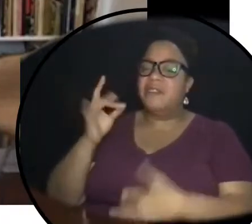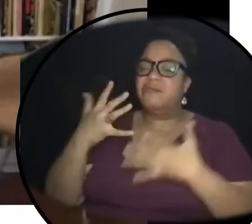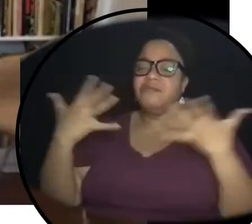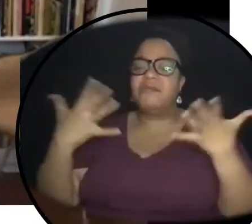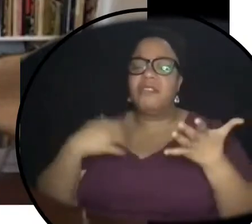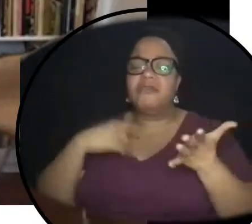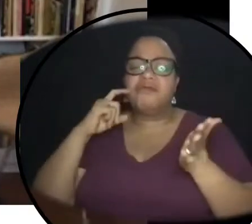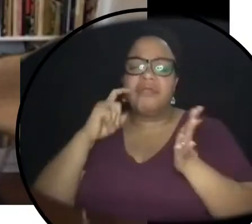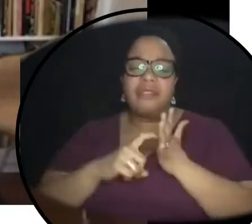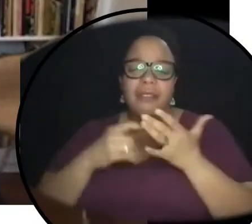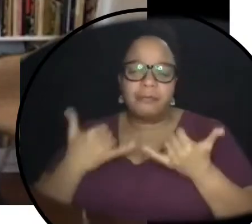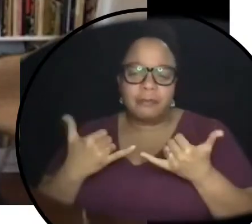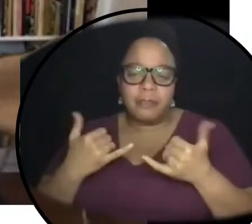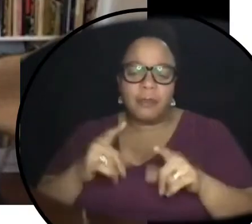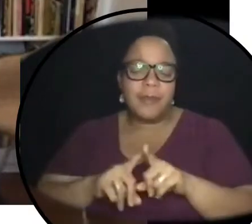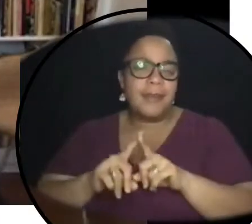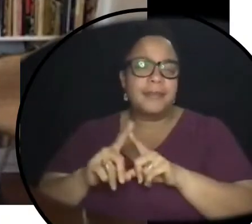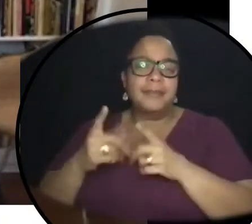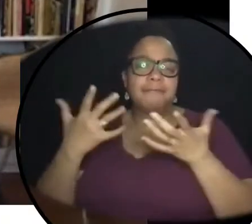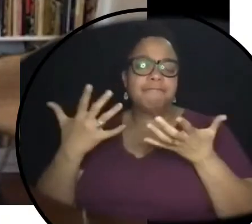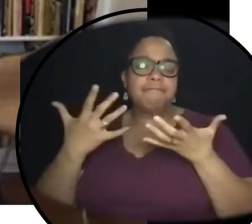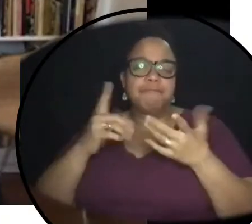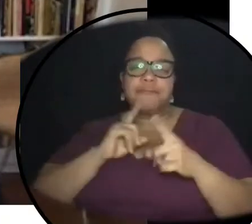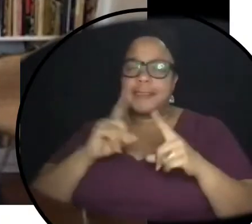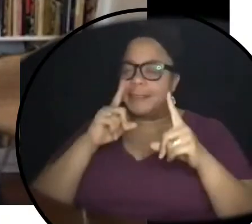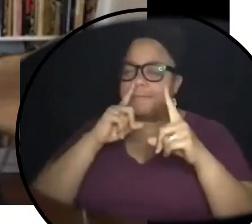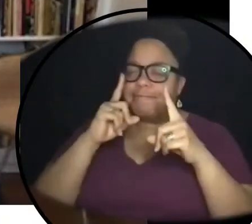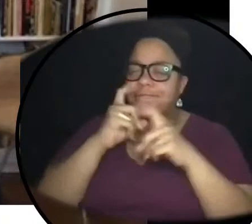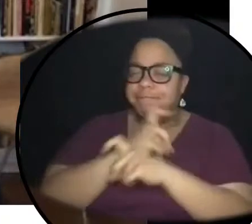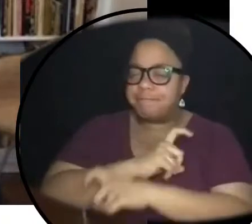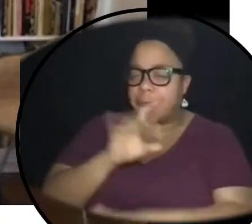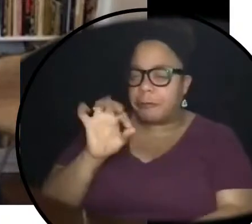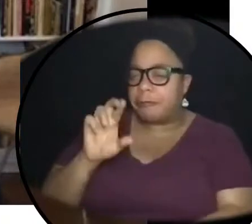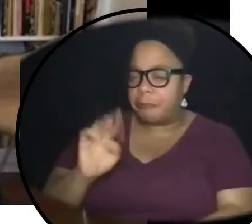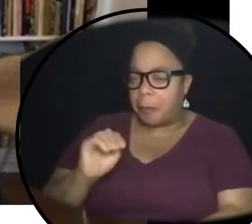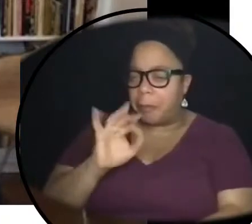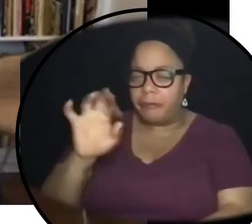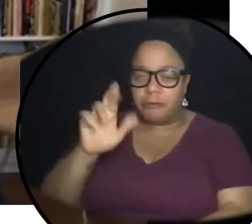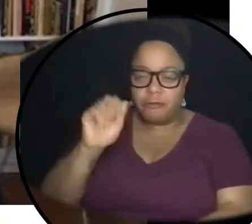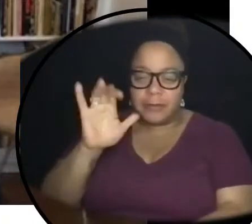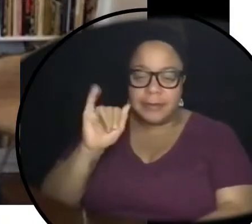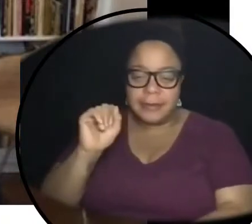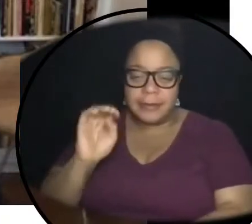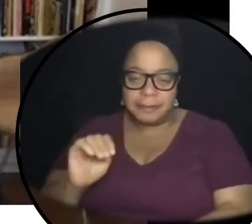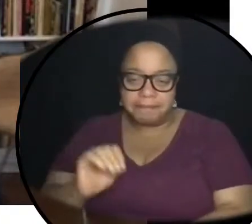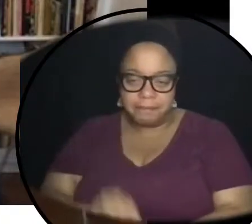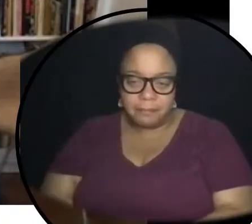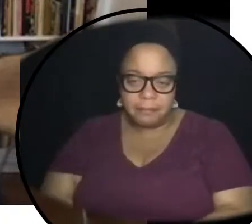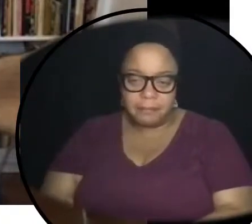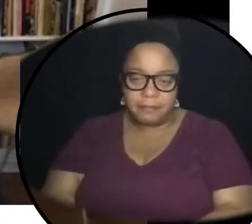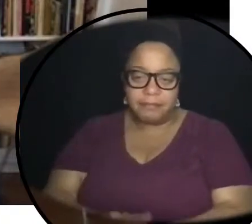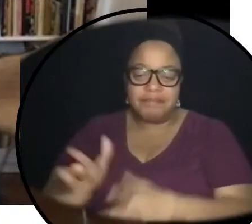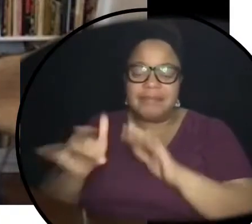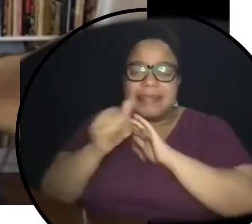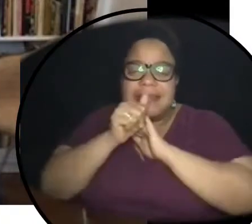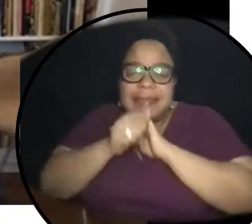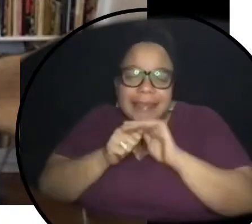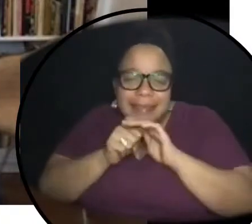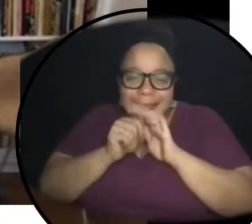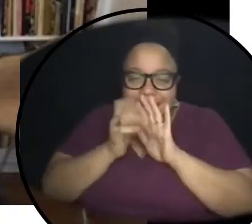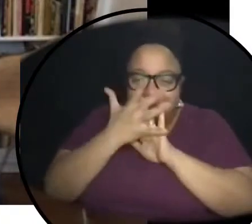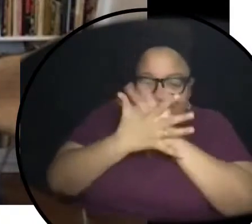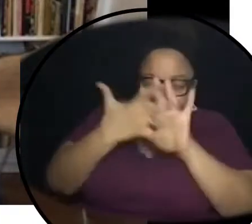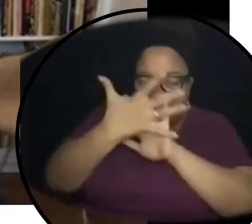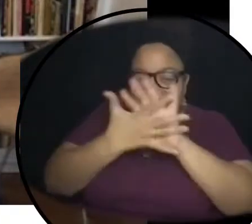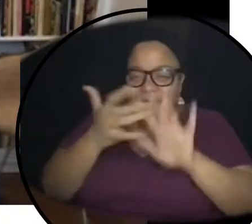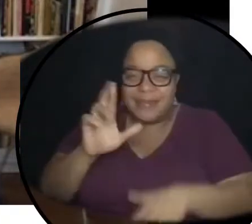sensed then. And so I began to think about where freedom might be